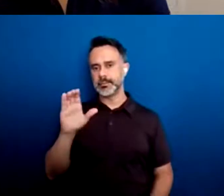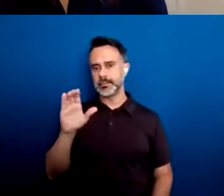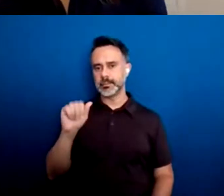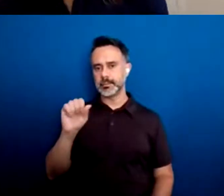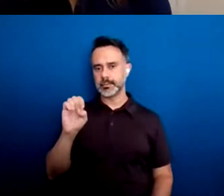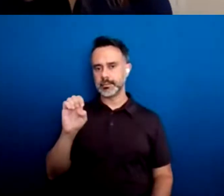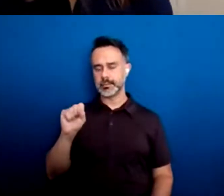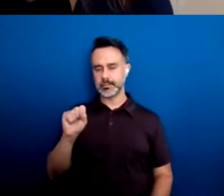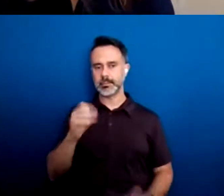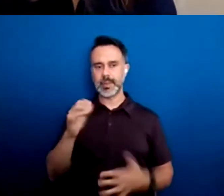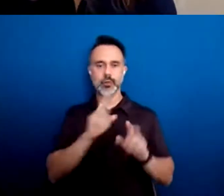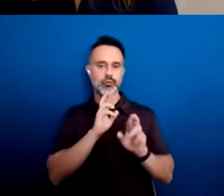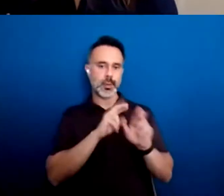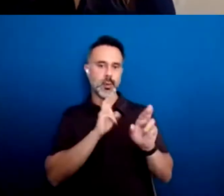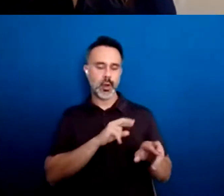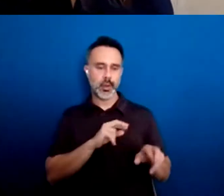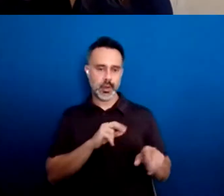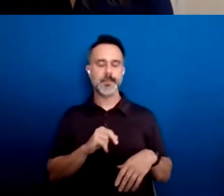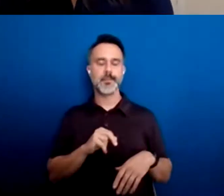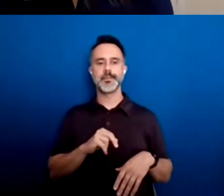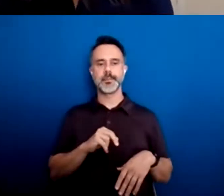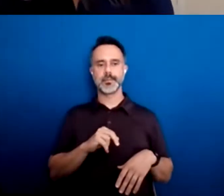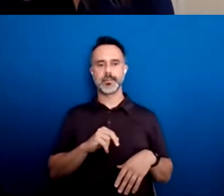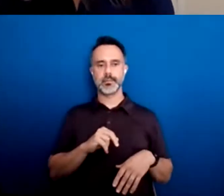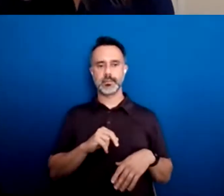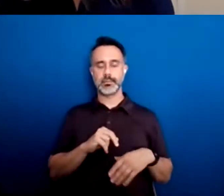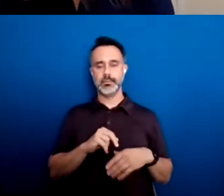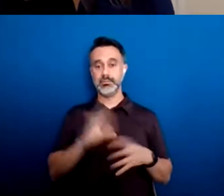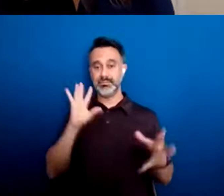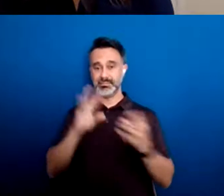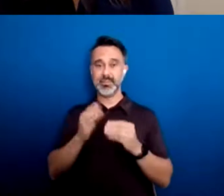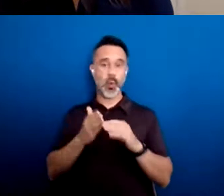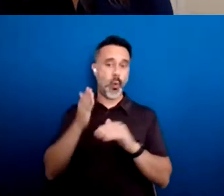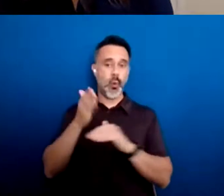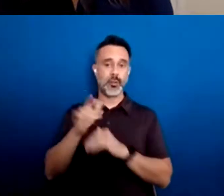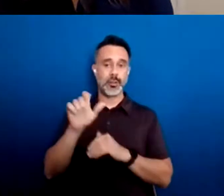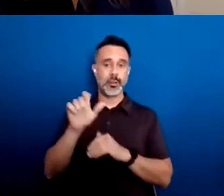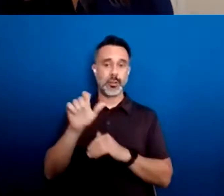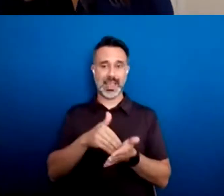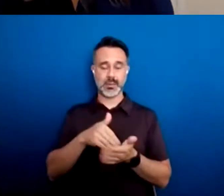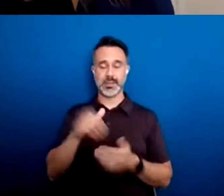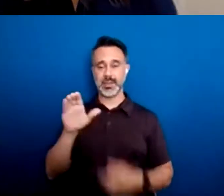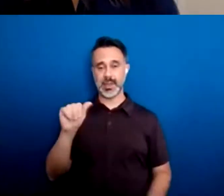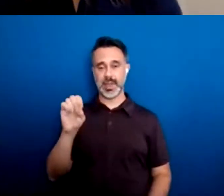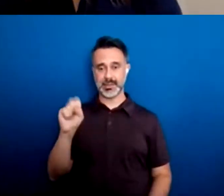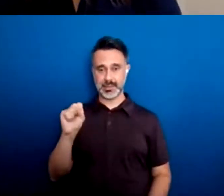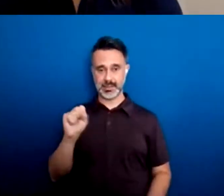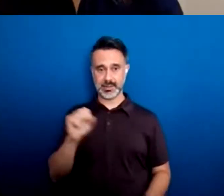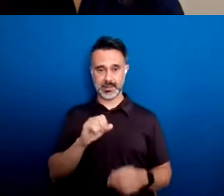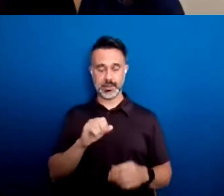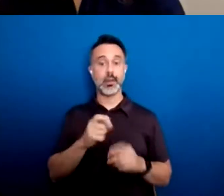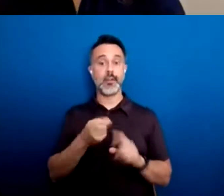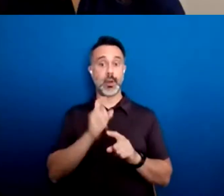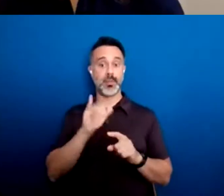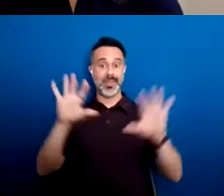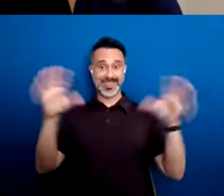reported, which is over 10,000 cases. And in that group,